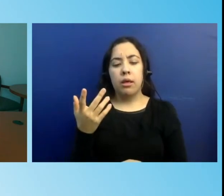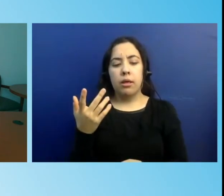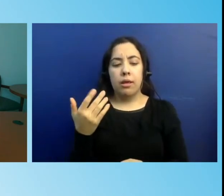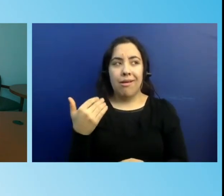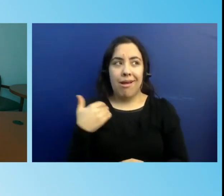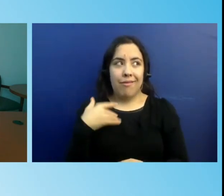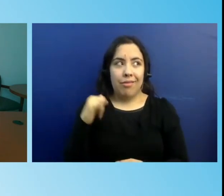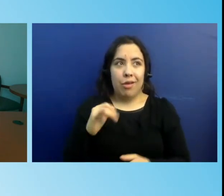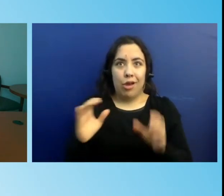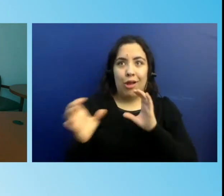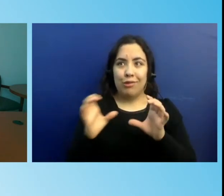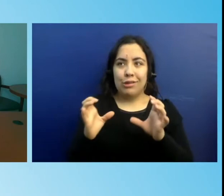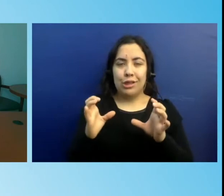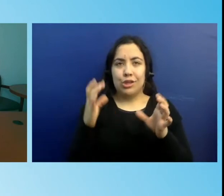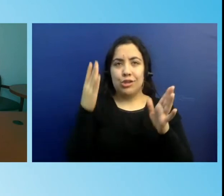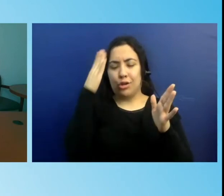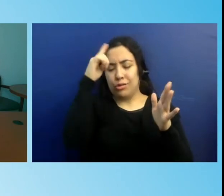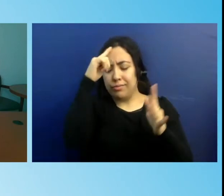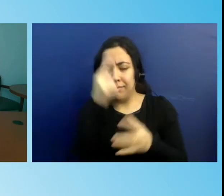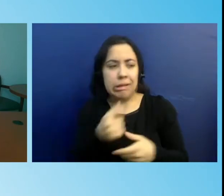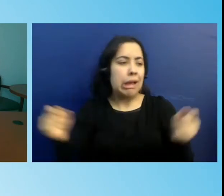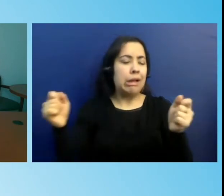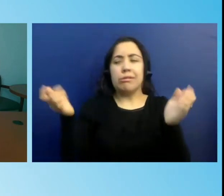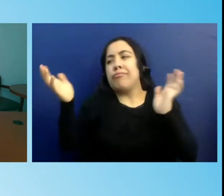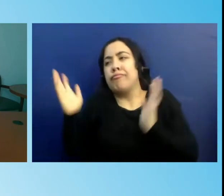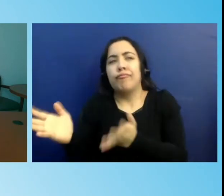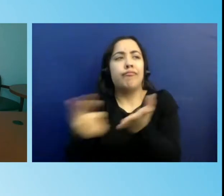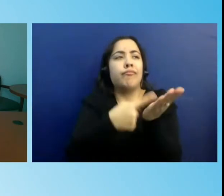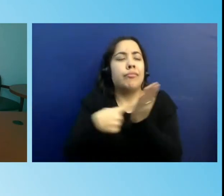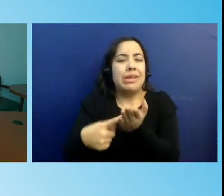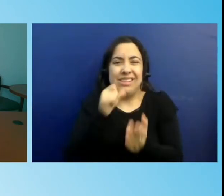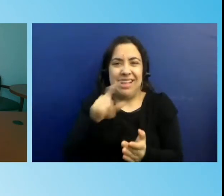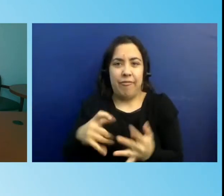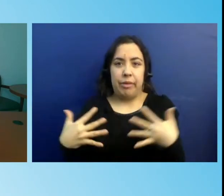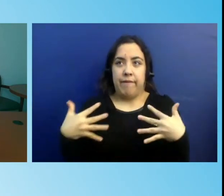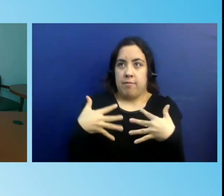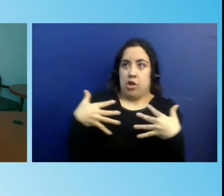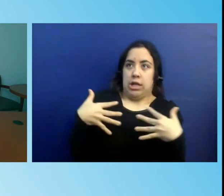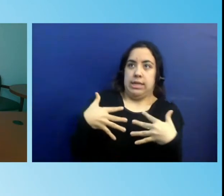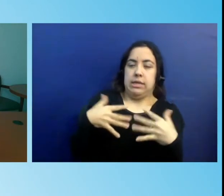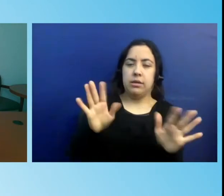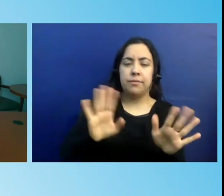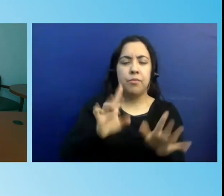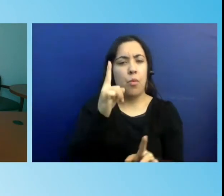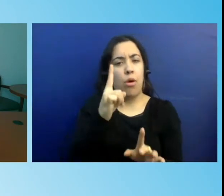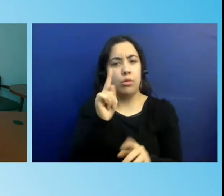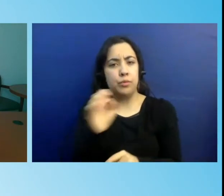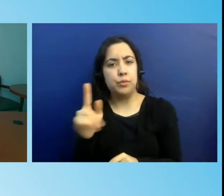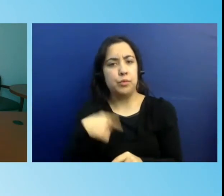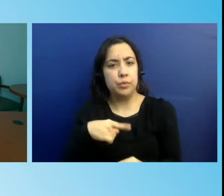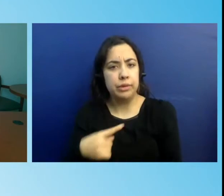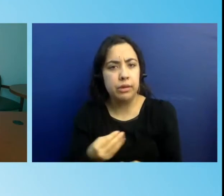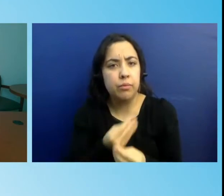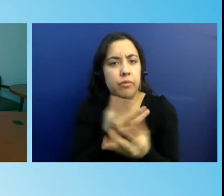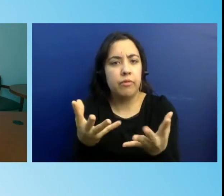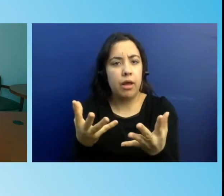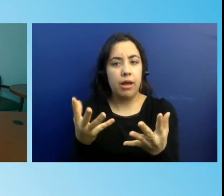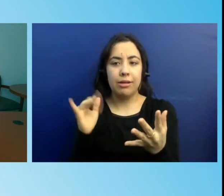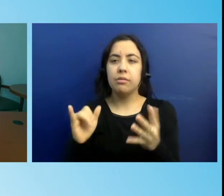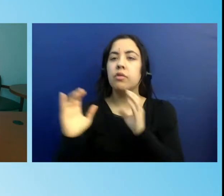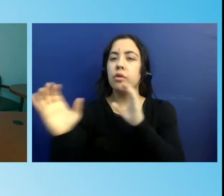daunting. One of the tools that we've built out as part of Together We Heal is the conversation starters, which are on the